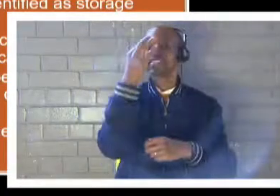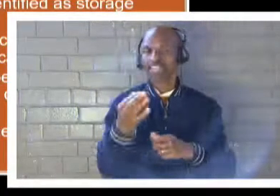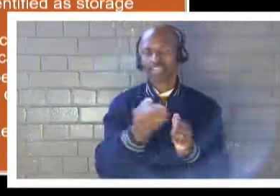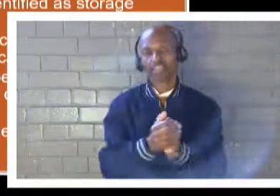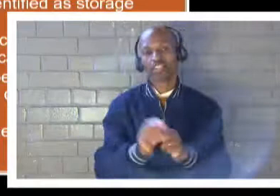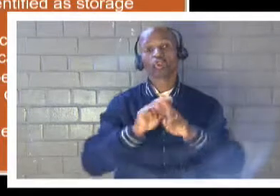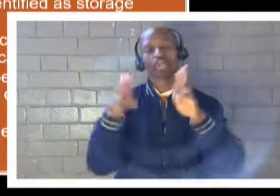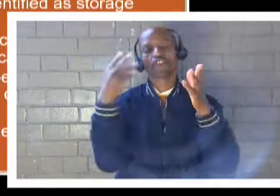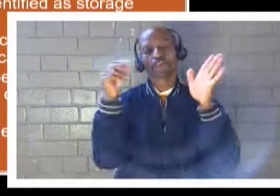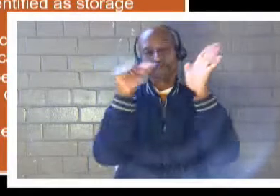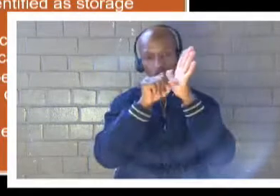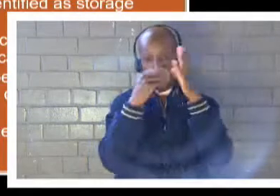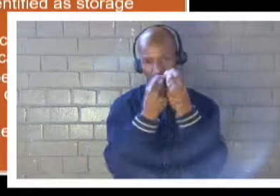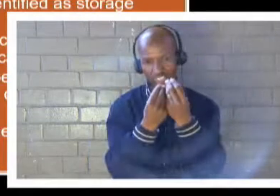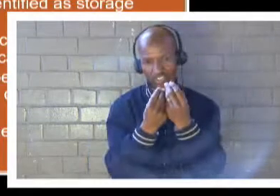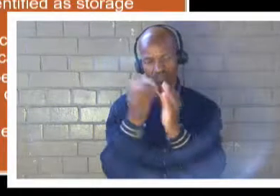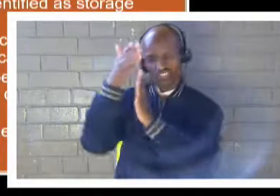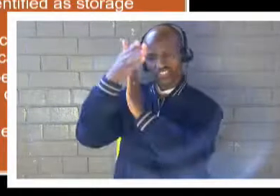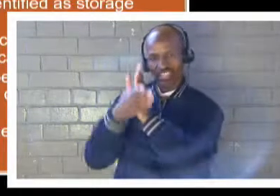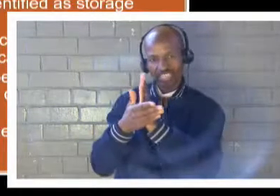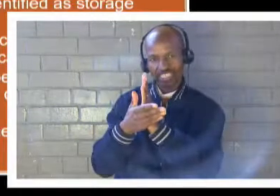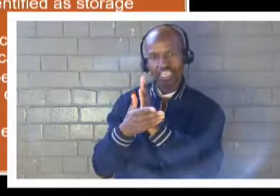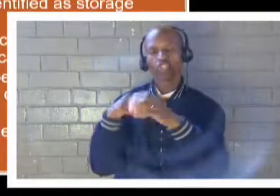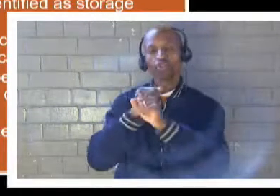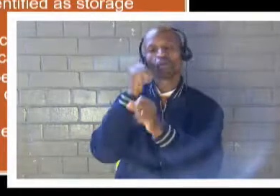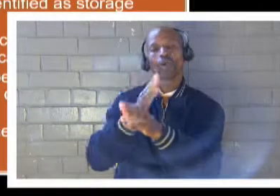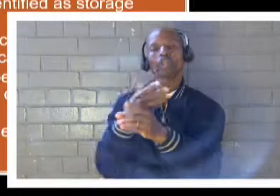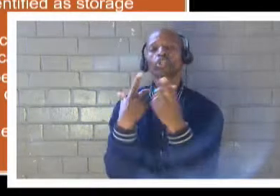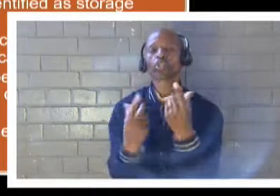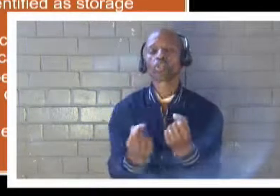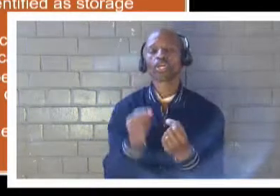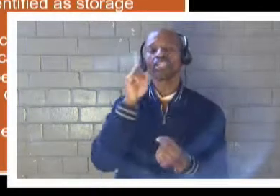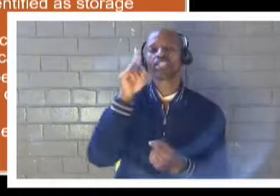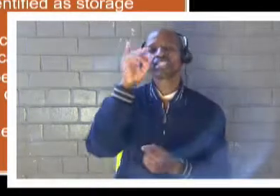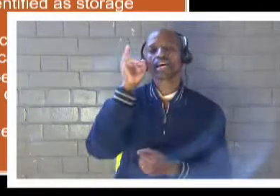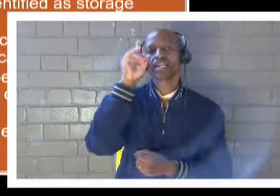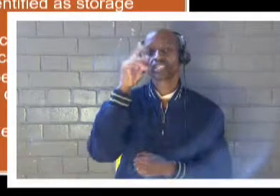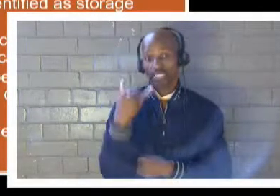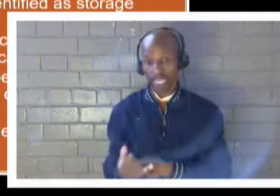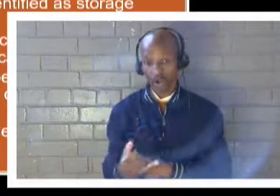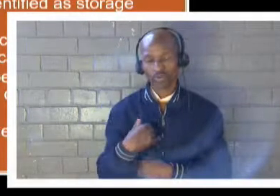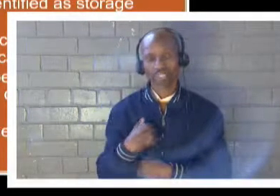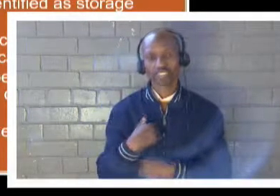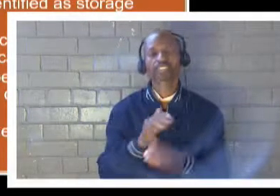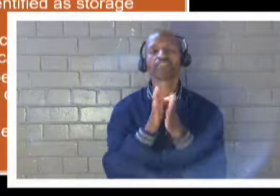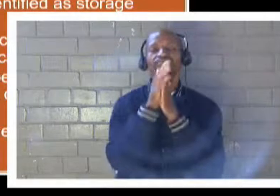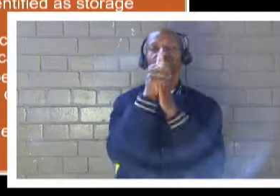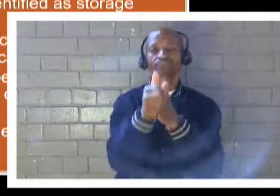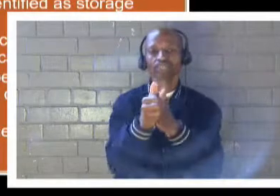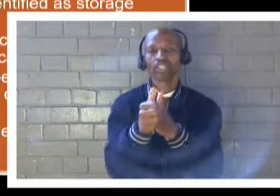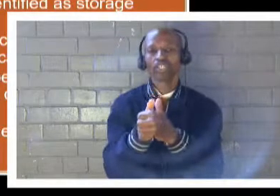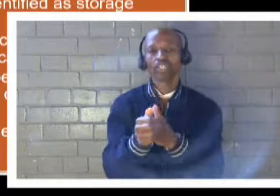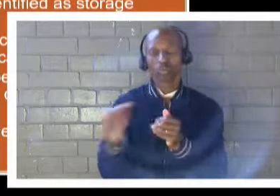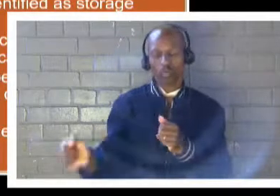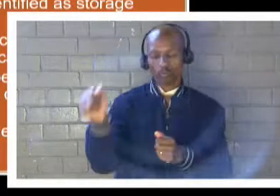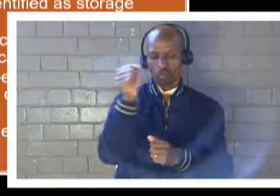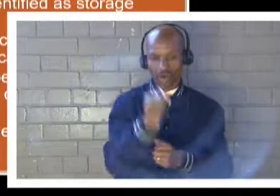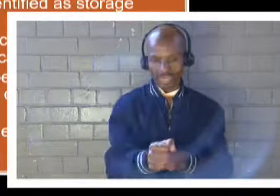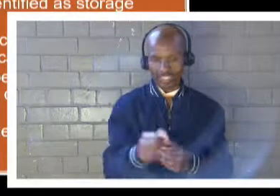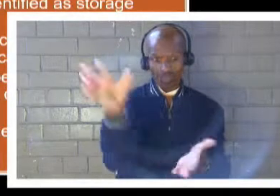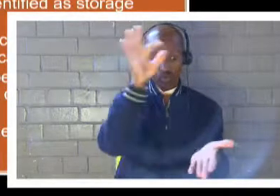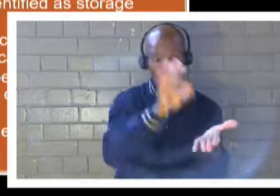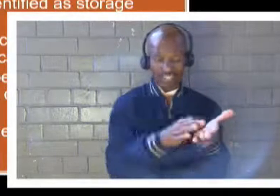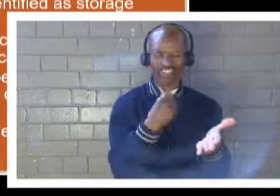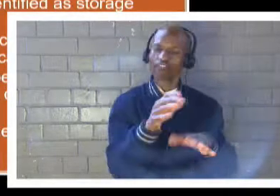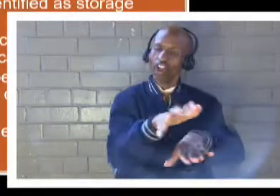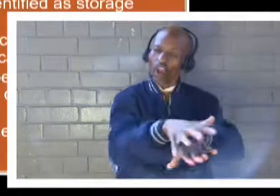essential materials on site for them to conduct work. DID is also in charge of appointing contractors, and they also take time and